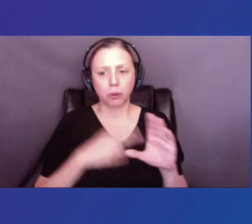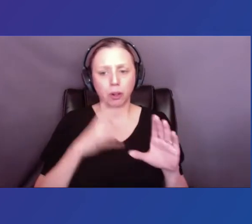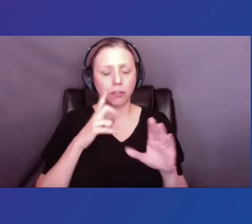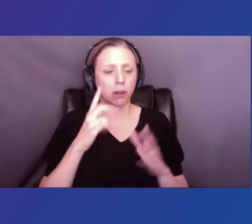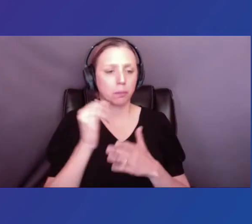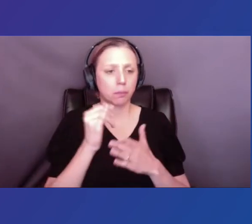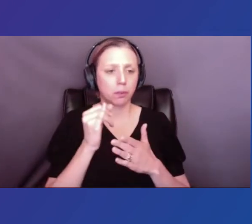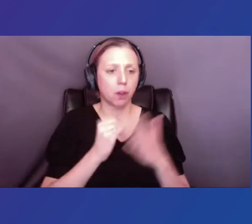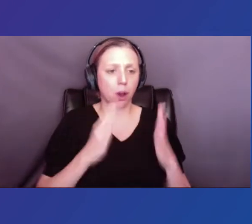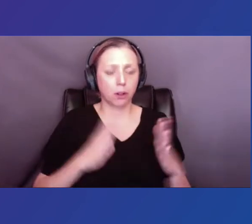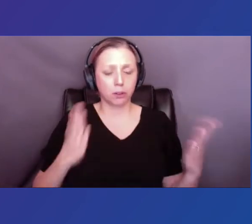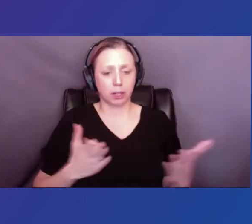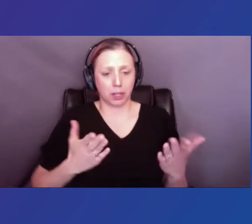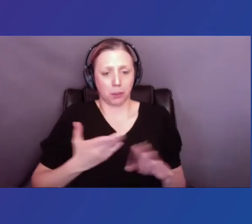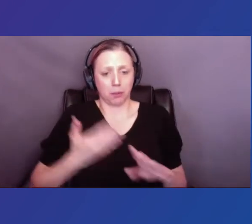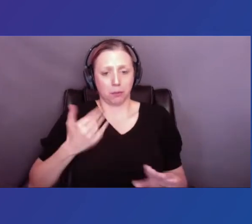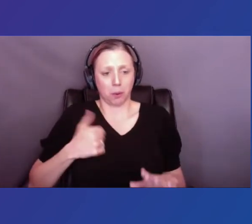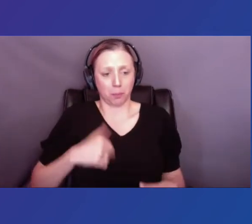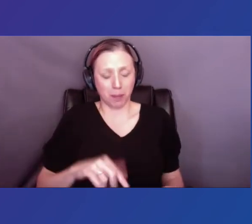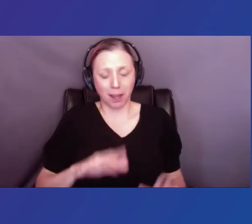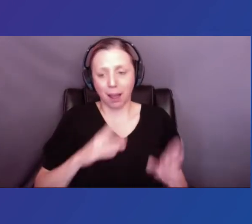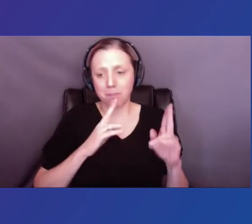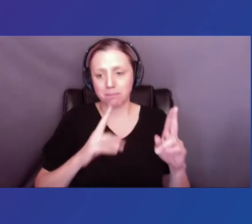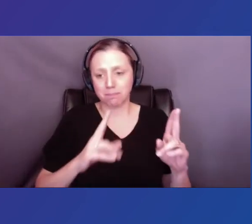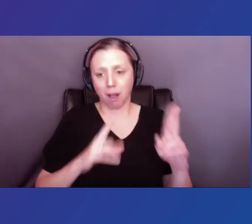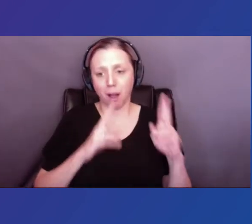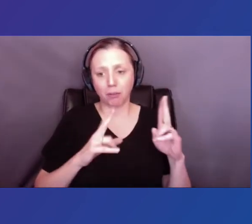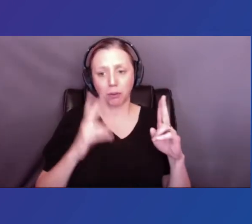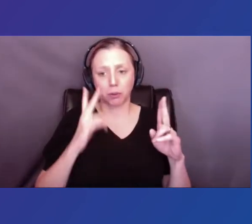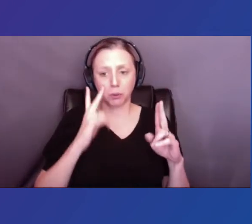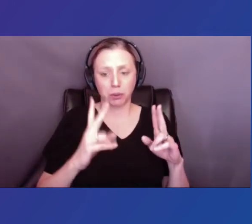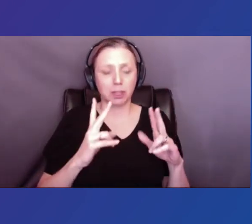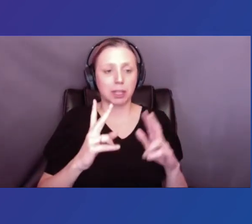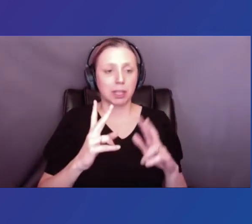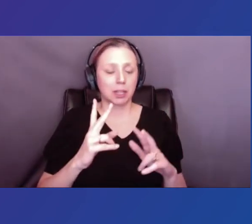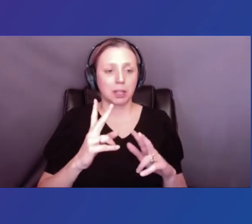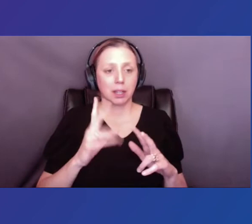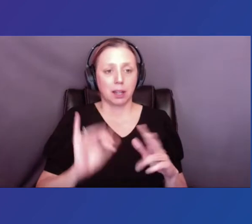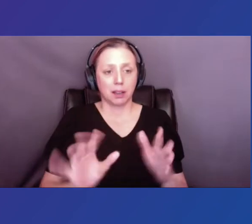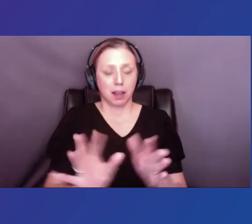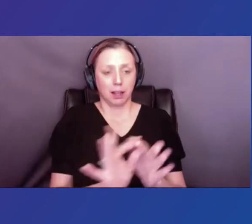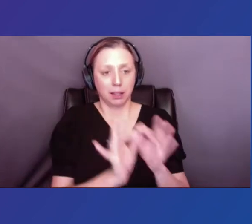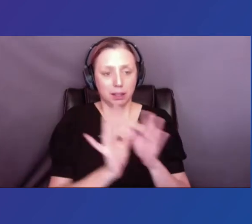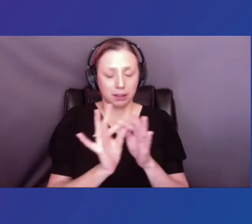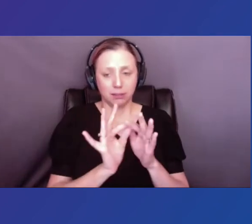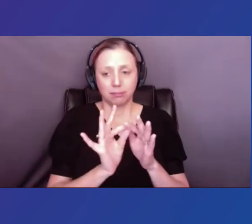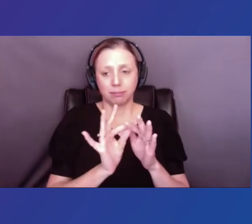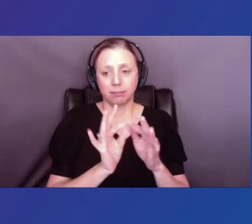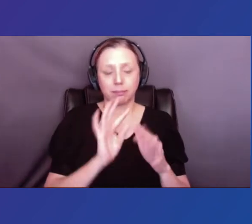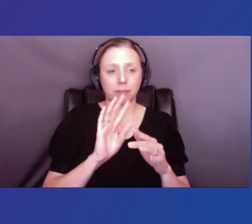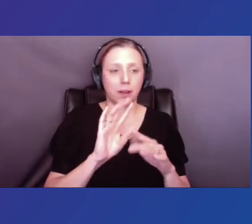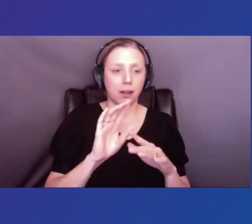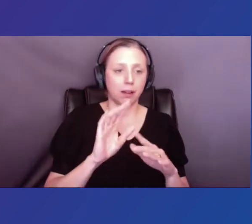and honored to see the connectivity among our work. It's heartening.